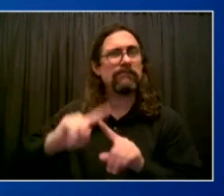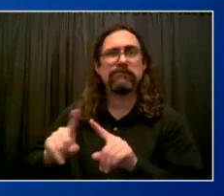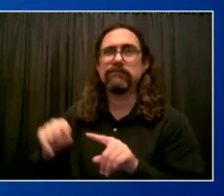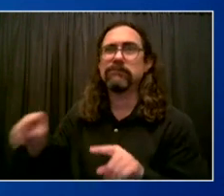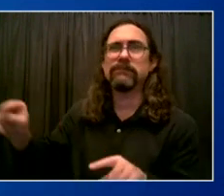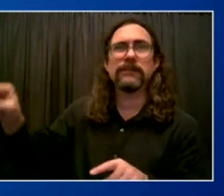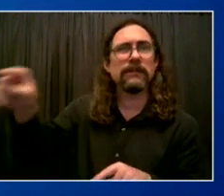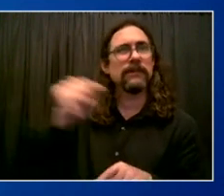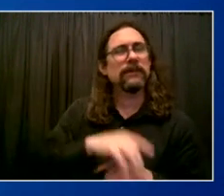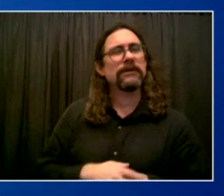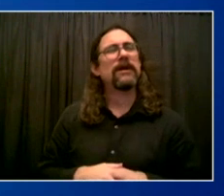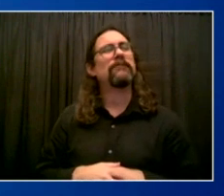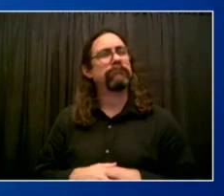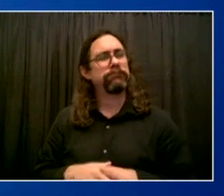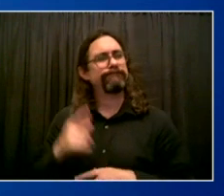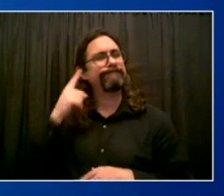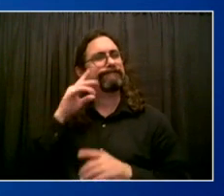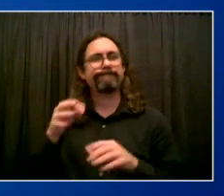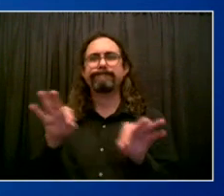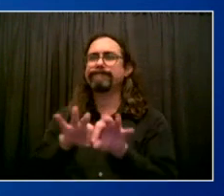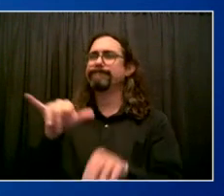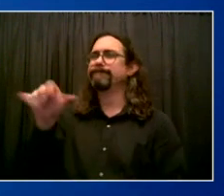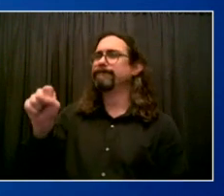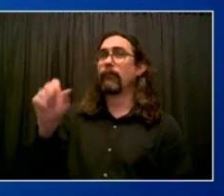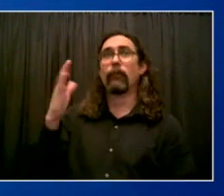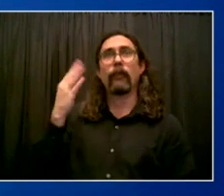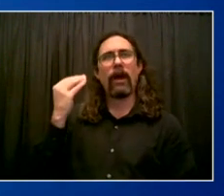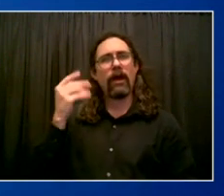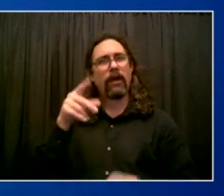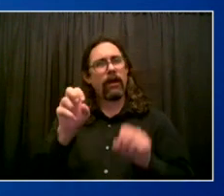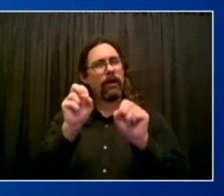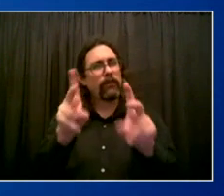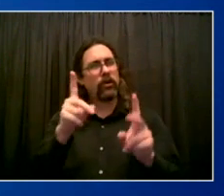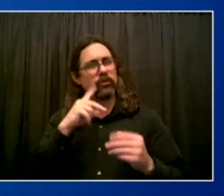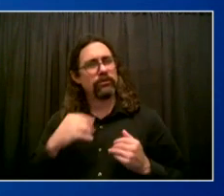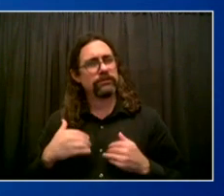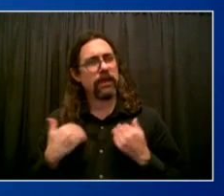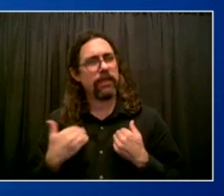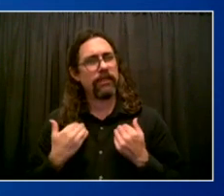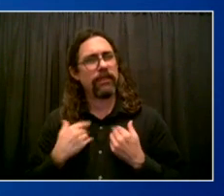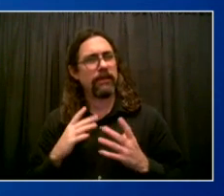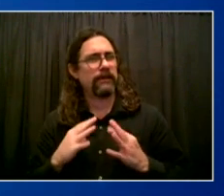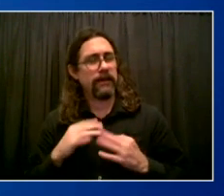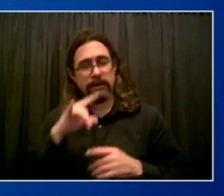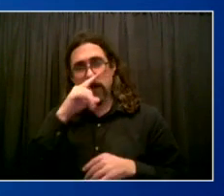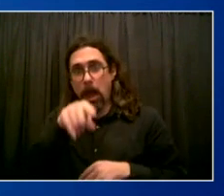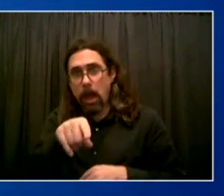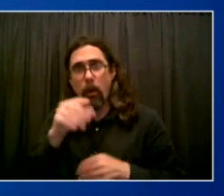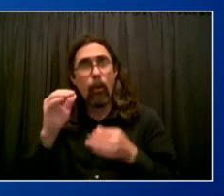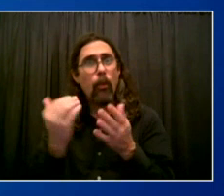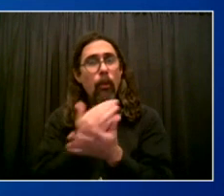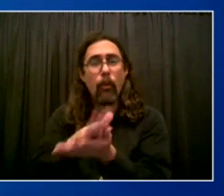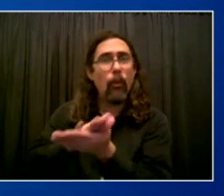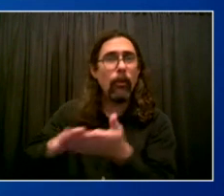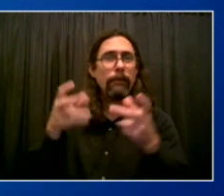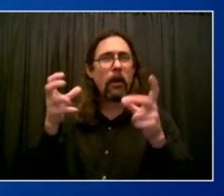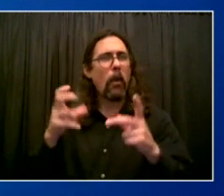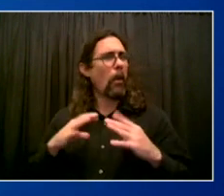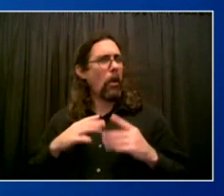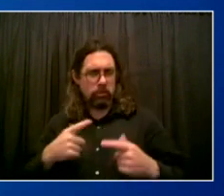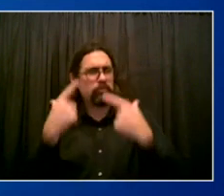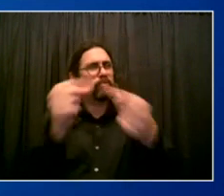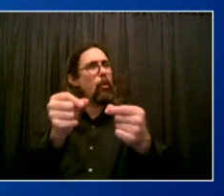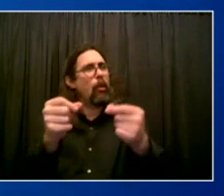are beautiful, they're restored in mint condition, and they're going to be fantastic for the community. The second project that we've been working on